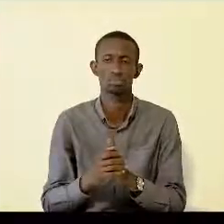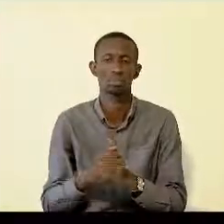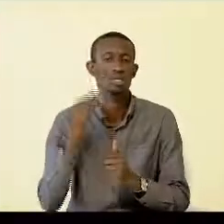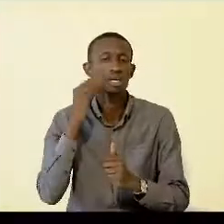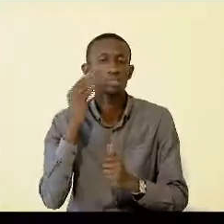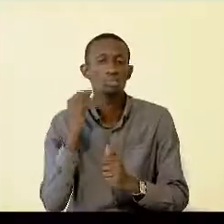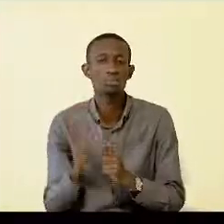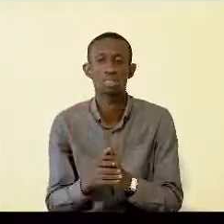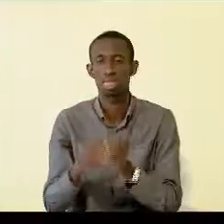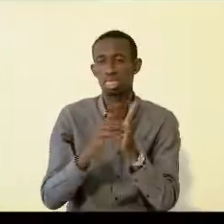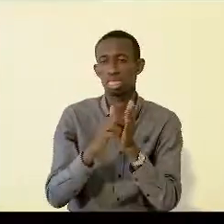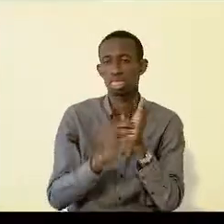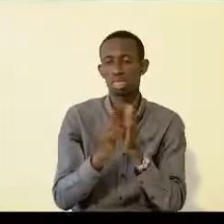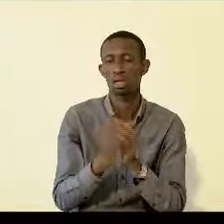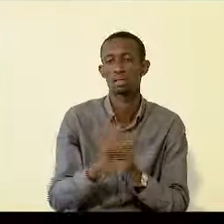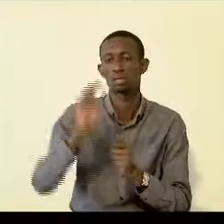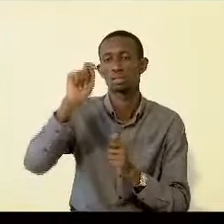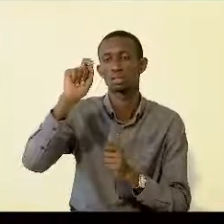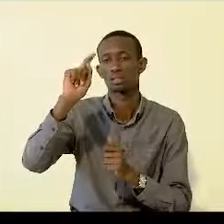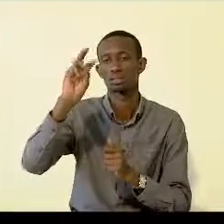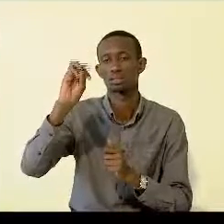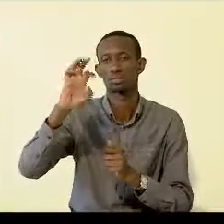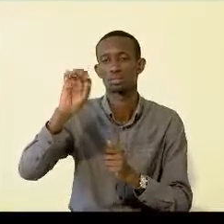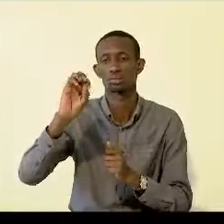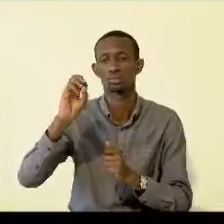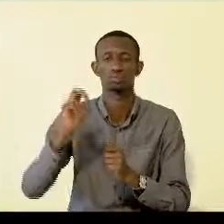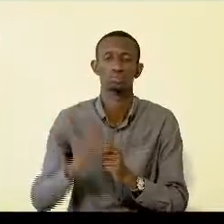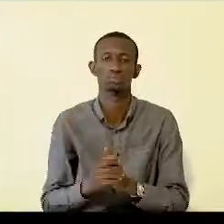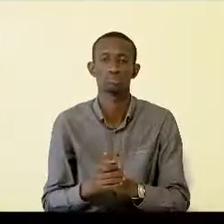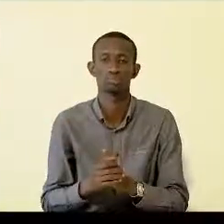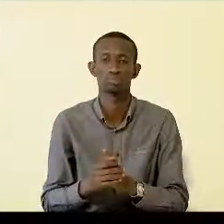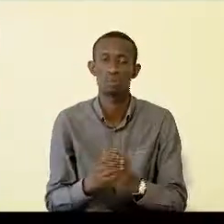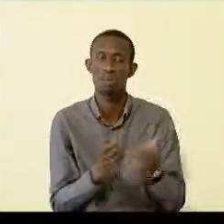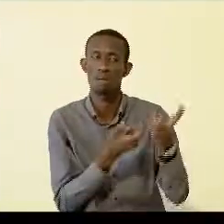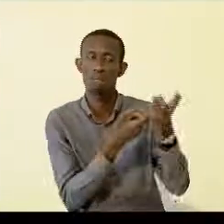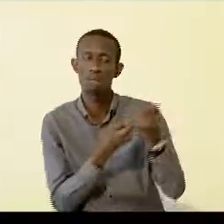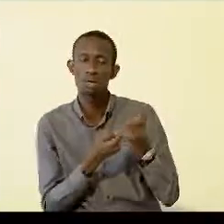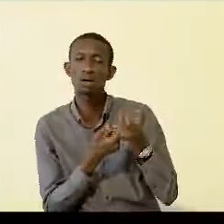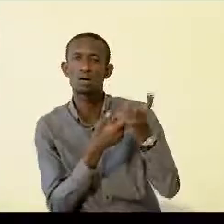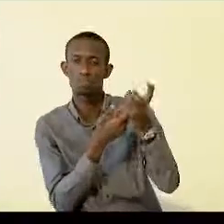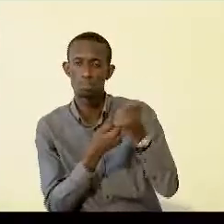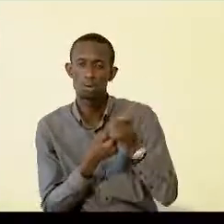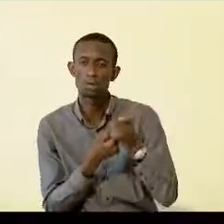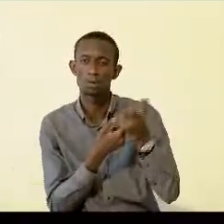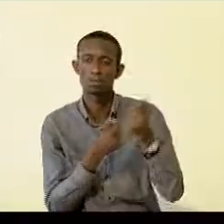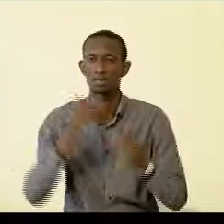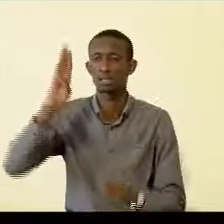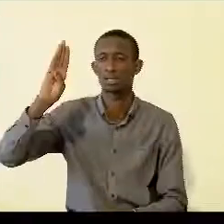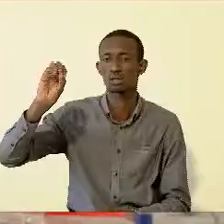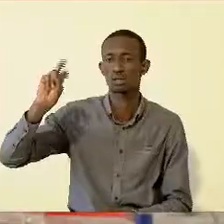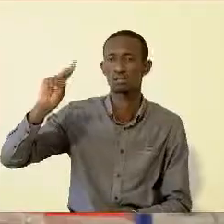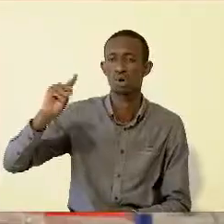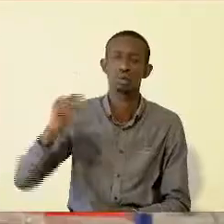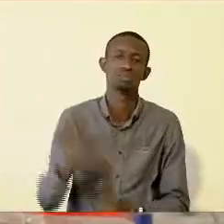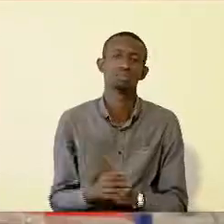for electronegativity. The tendency of these elements to attract the bonding pairs decrease as we move down the group because